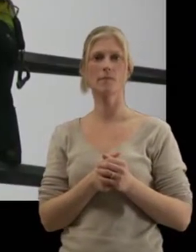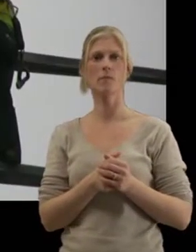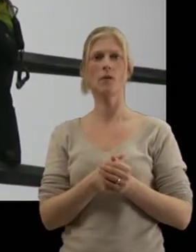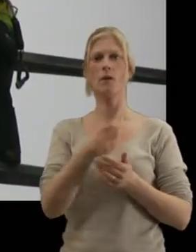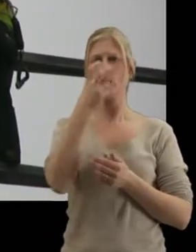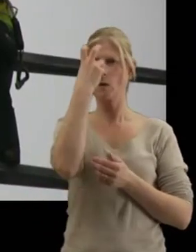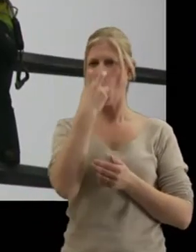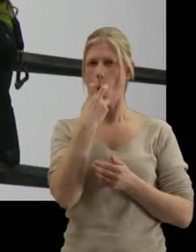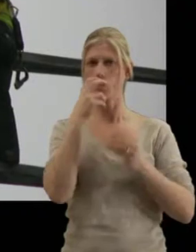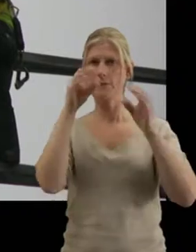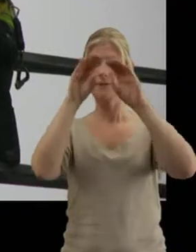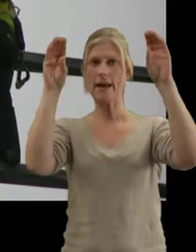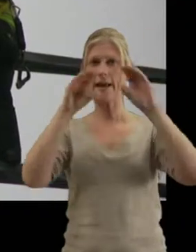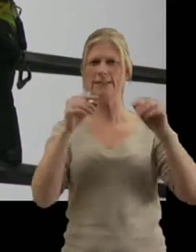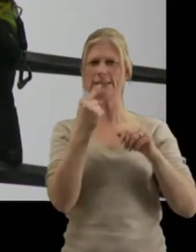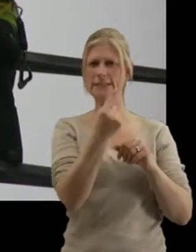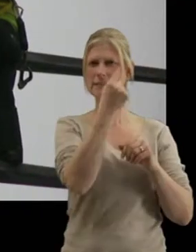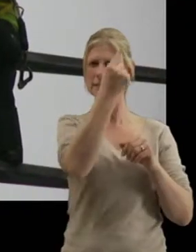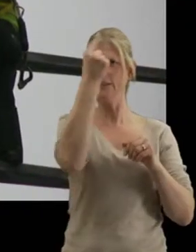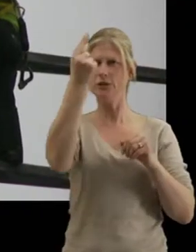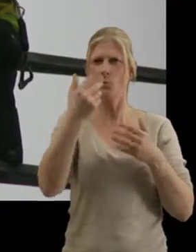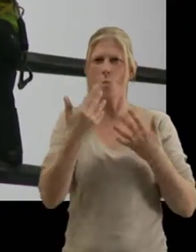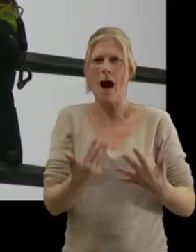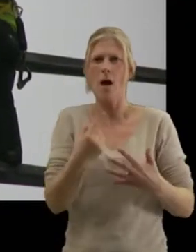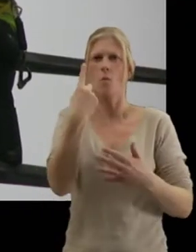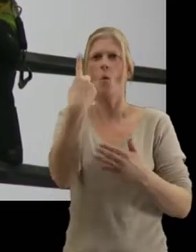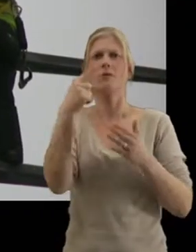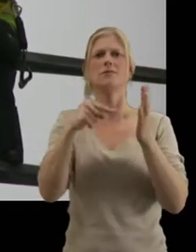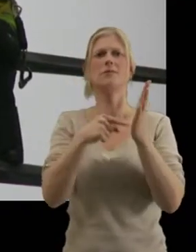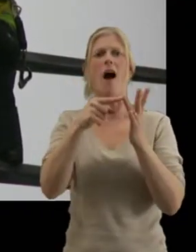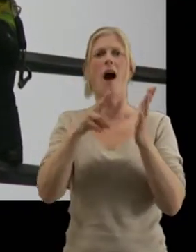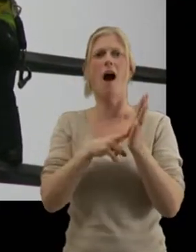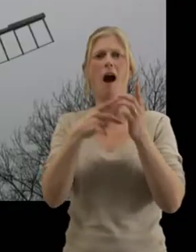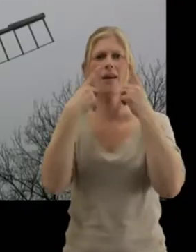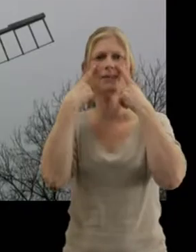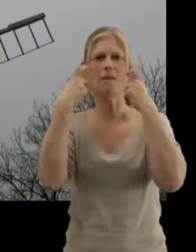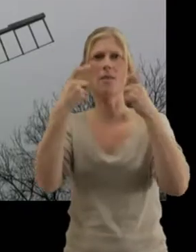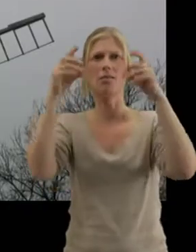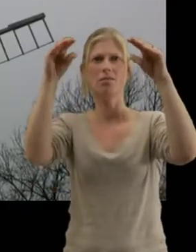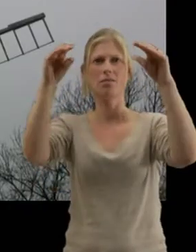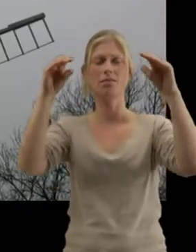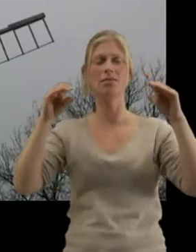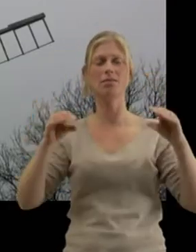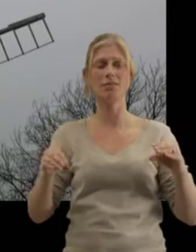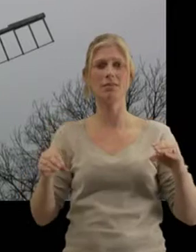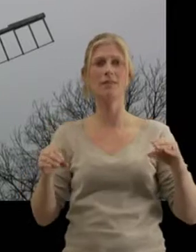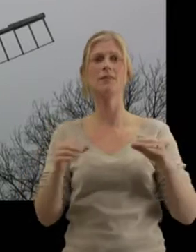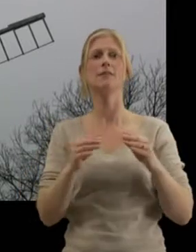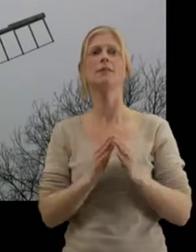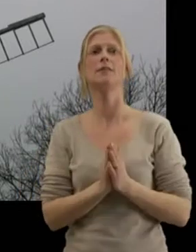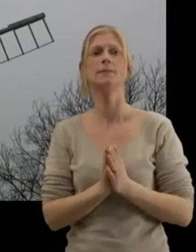The old sails, each one weighing a ton, are carefully removed.